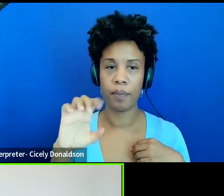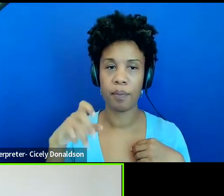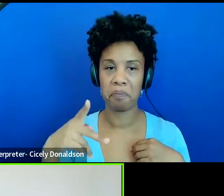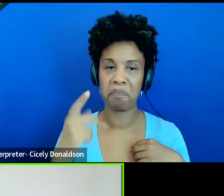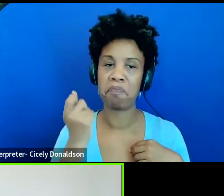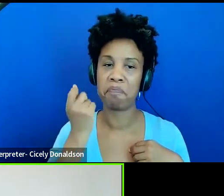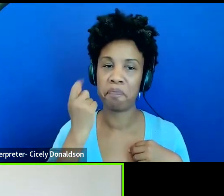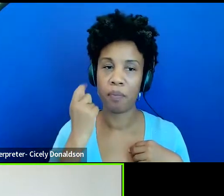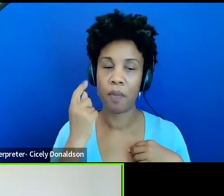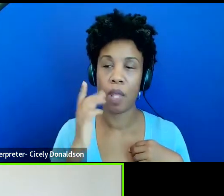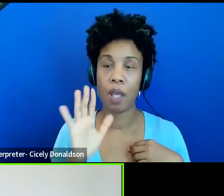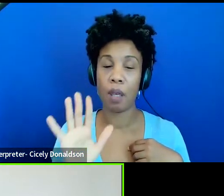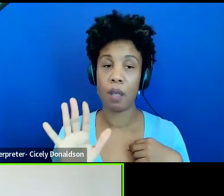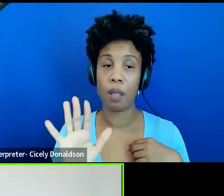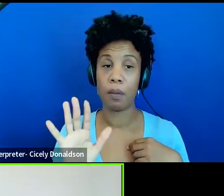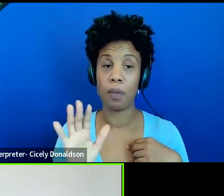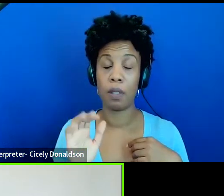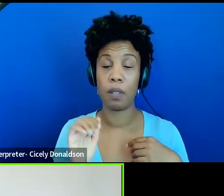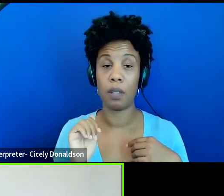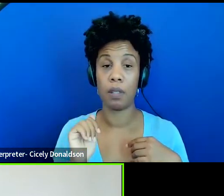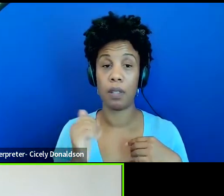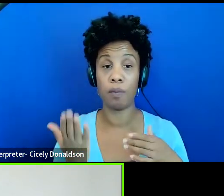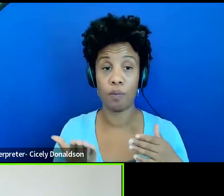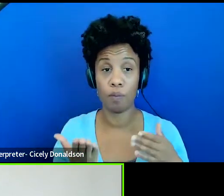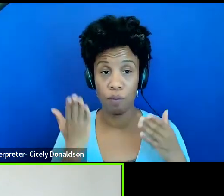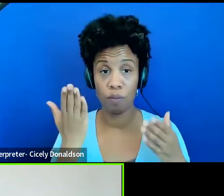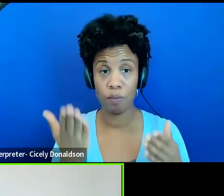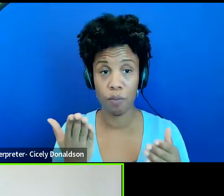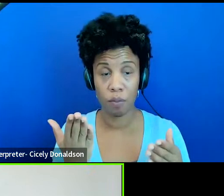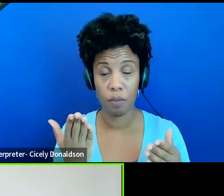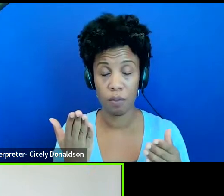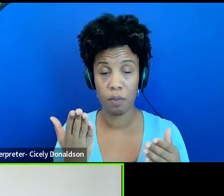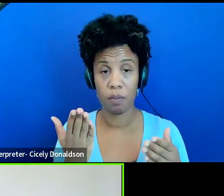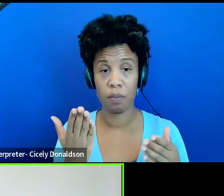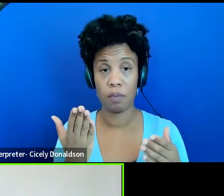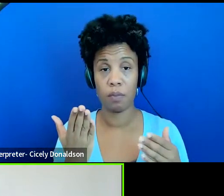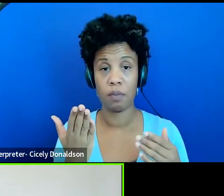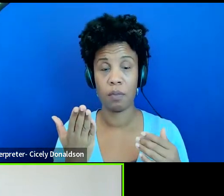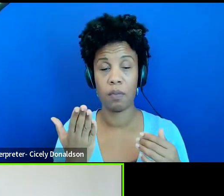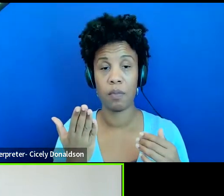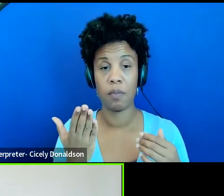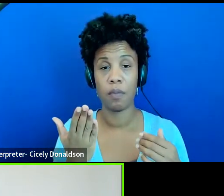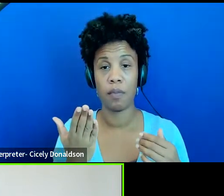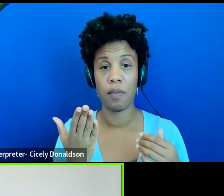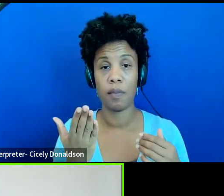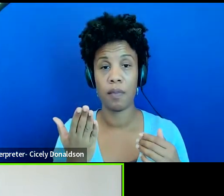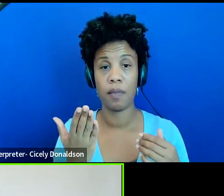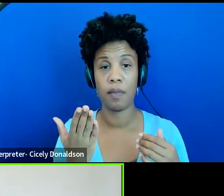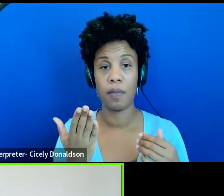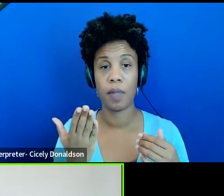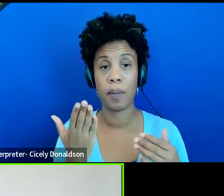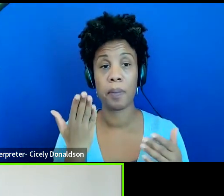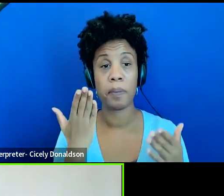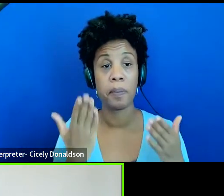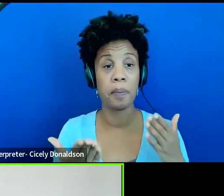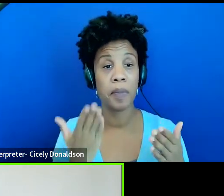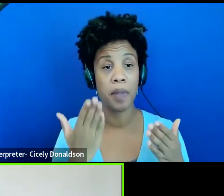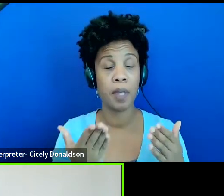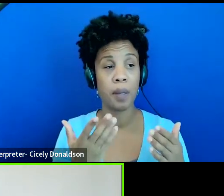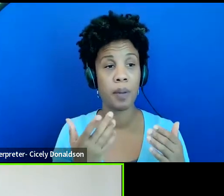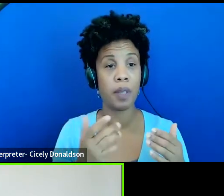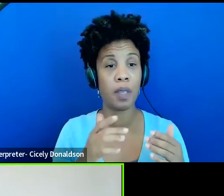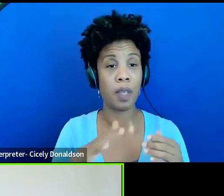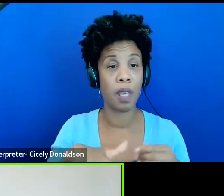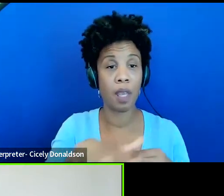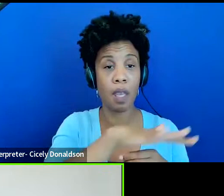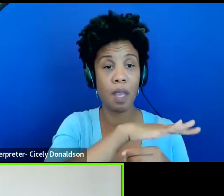especially for this population of persons, is that if at the community level, there can be some kind of networking to